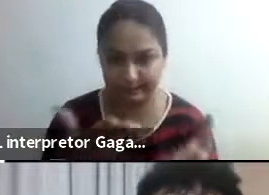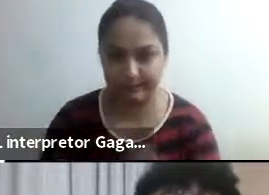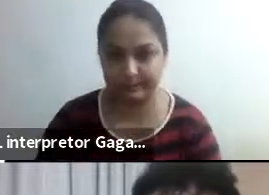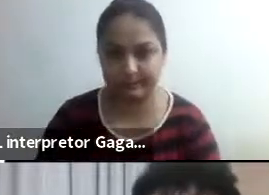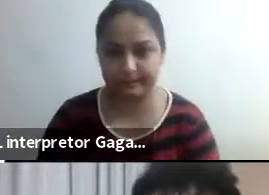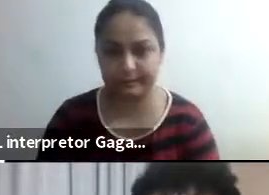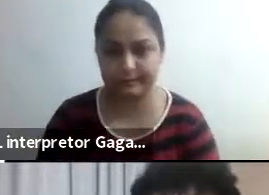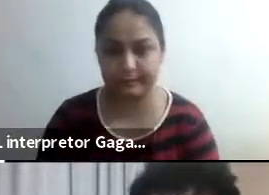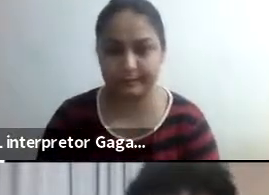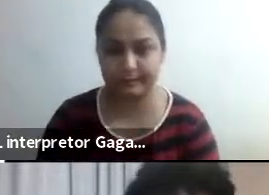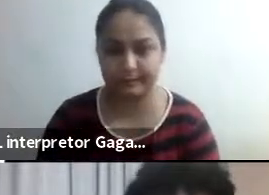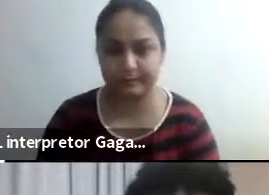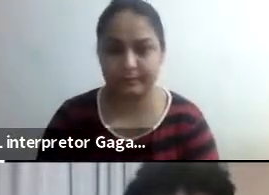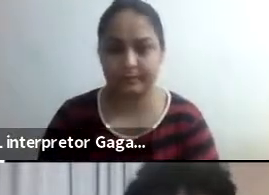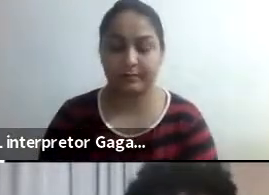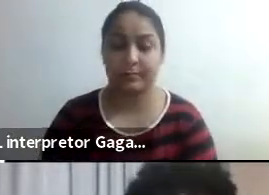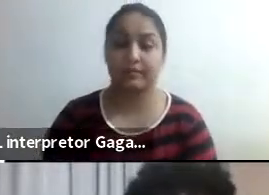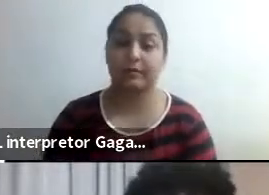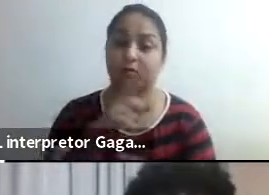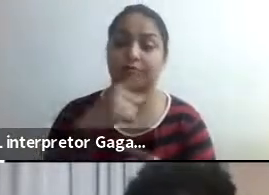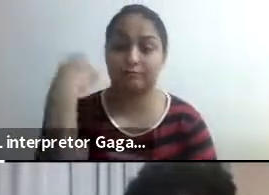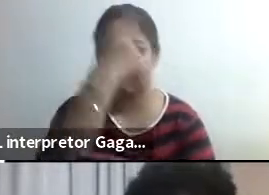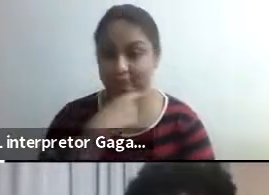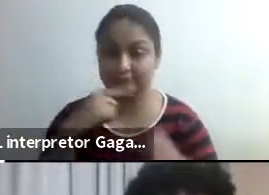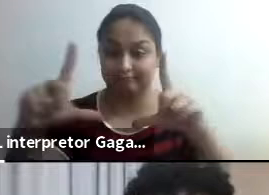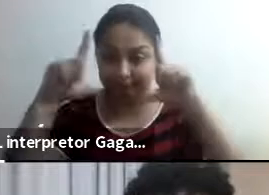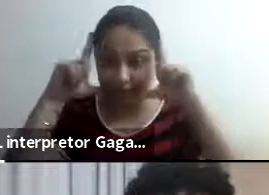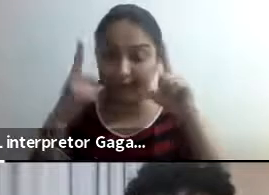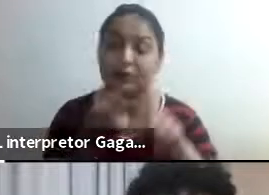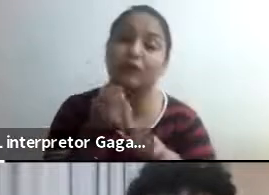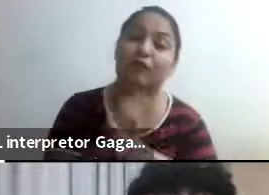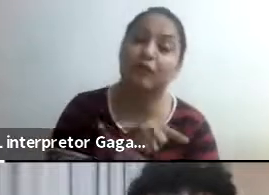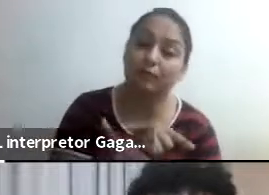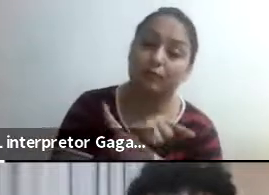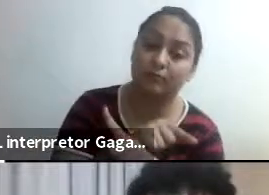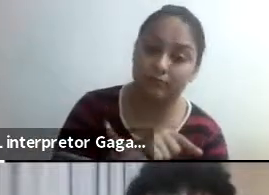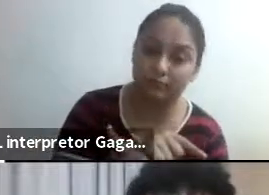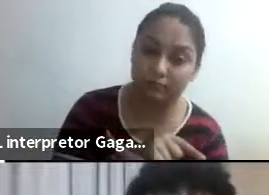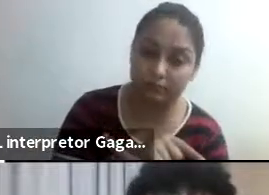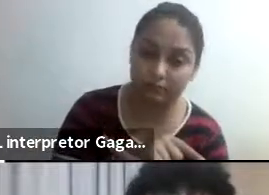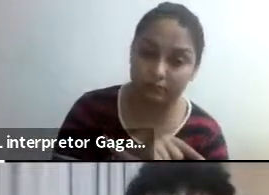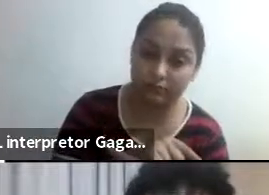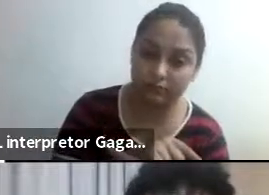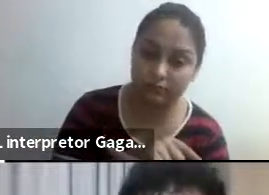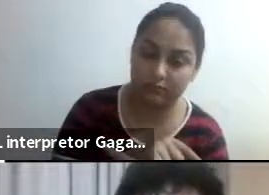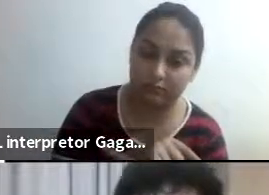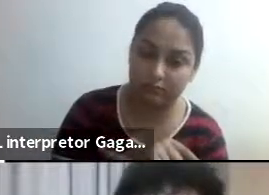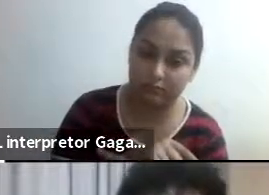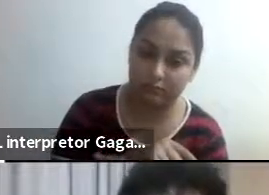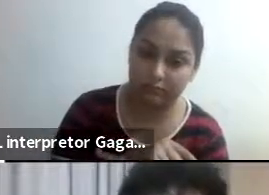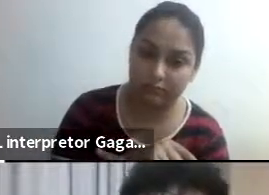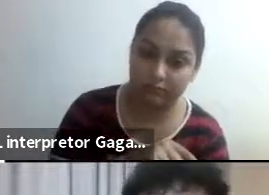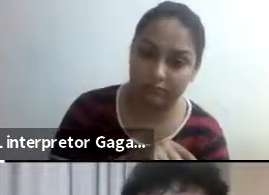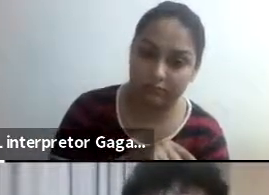So this is a mask from Benin, and it, uh, like